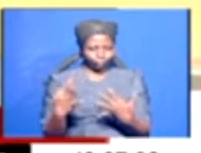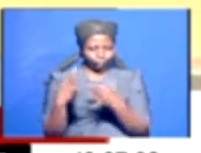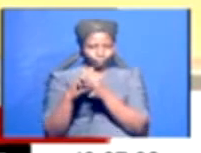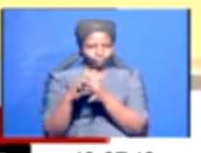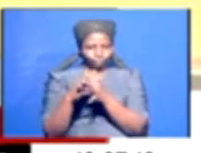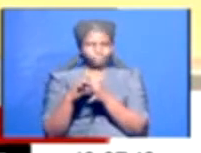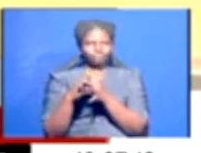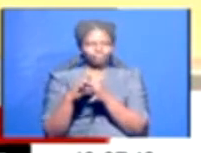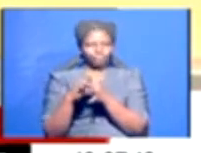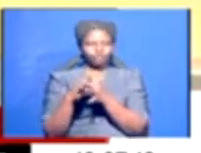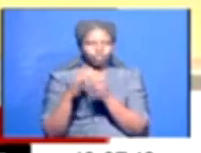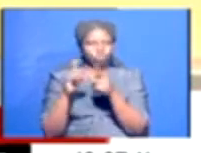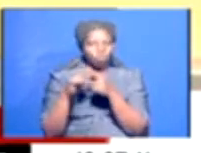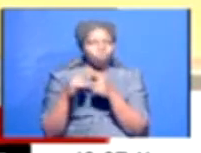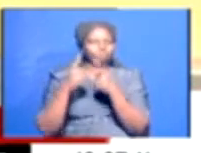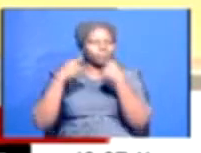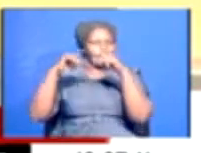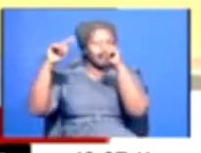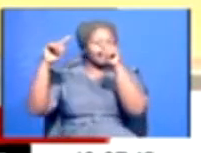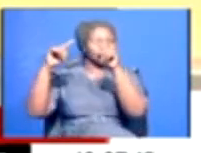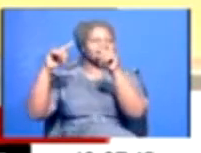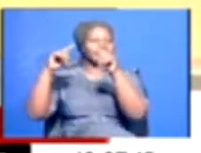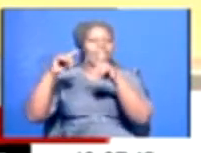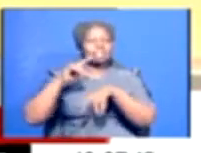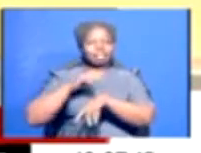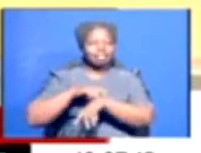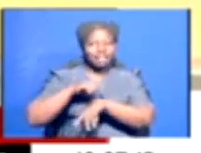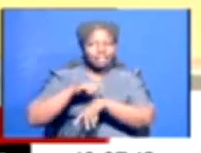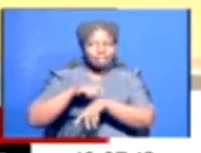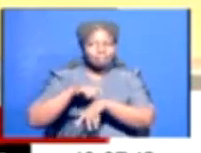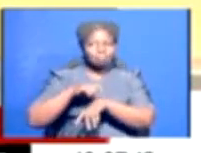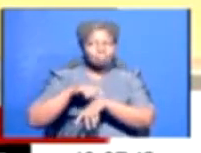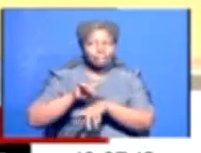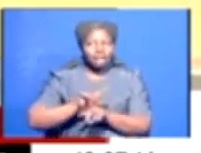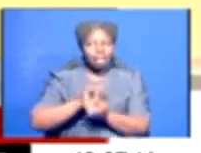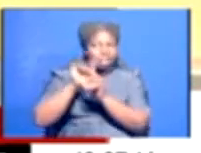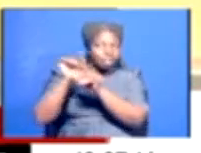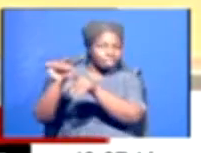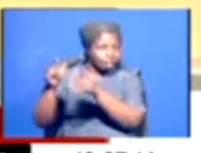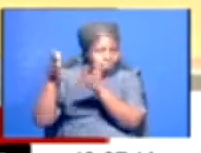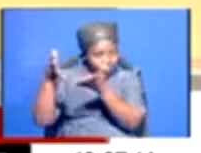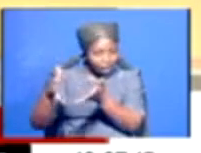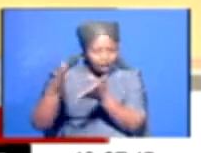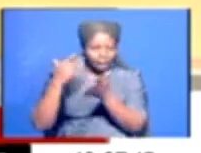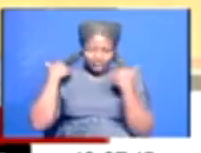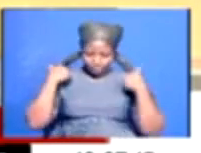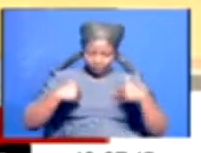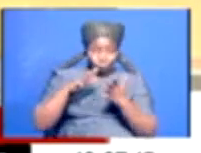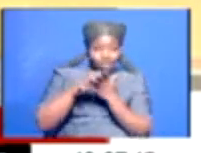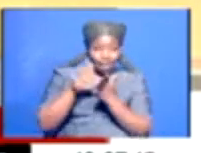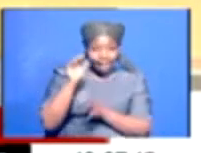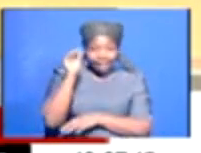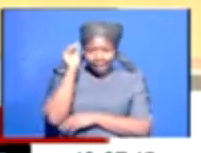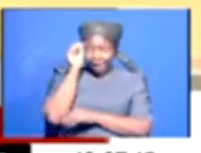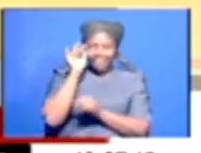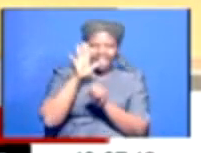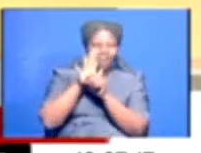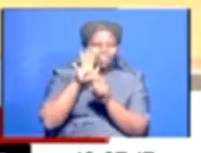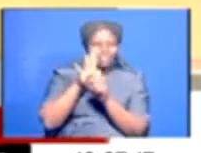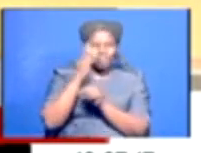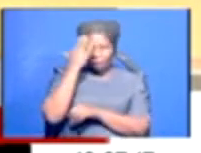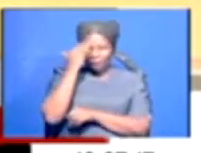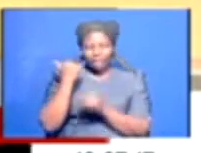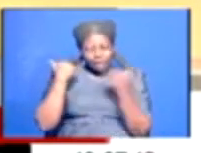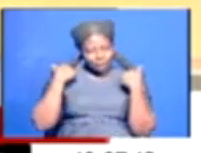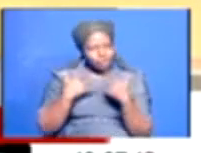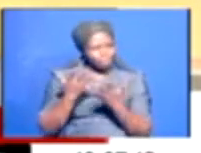And my first time to go there, I learn a lot. Mm-hmm. Because I mingle with a lot